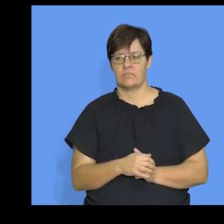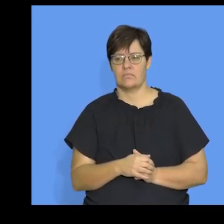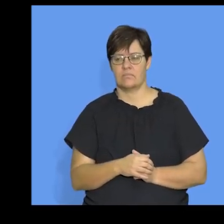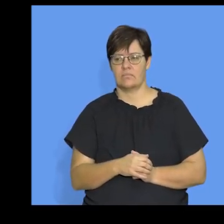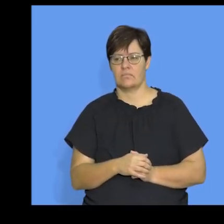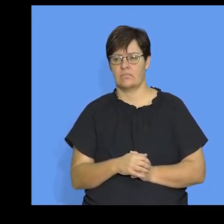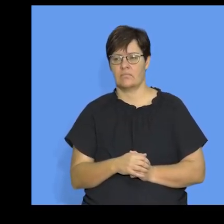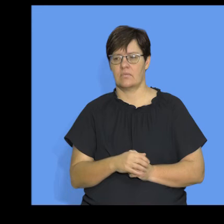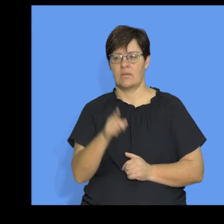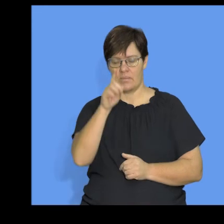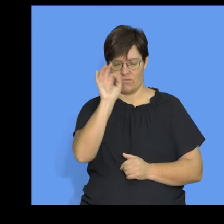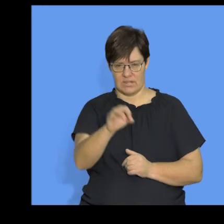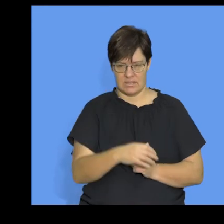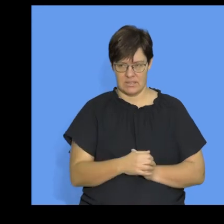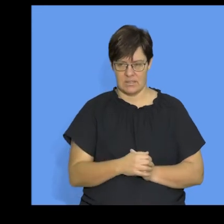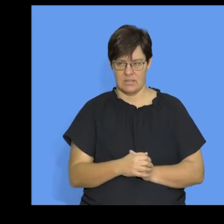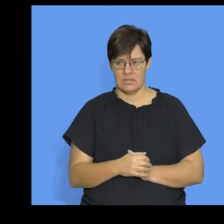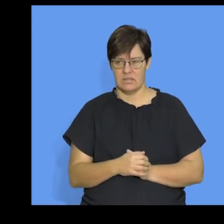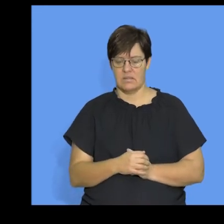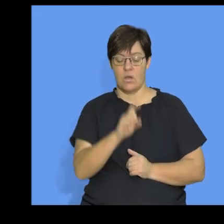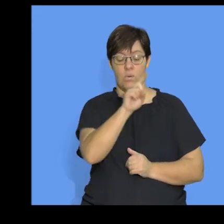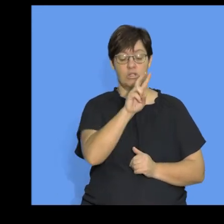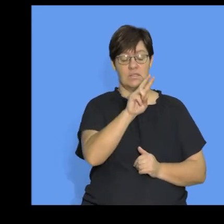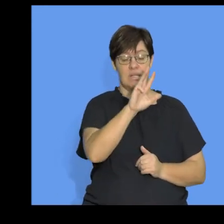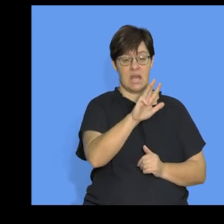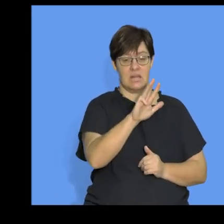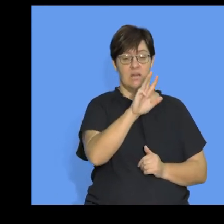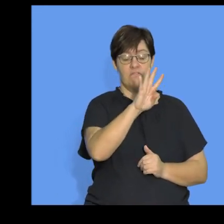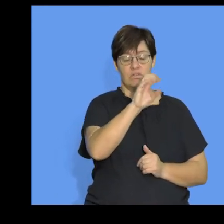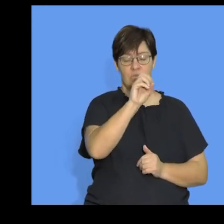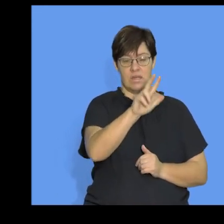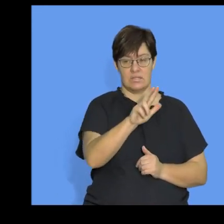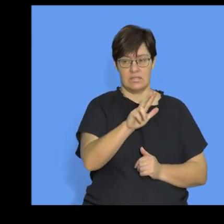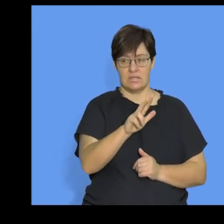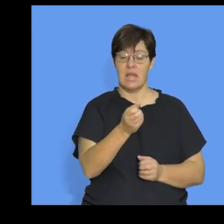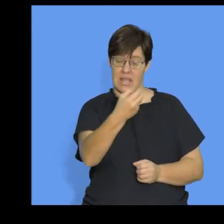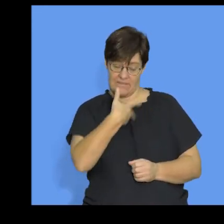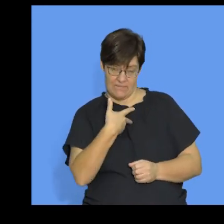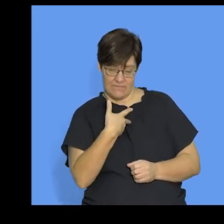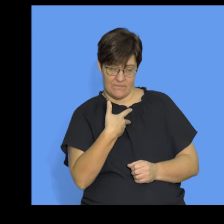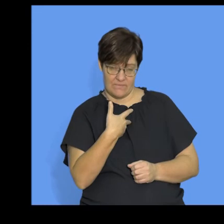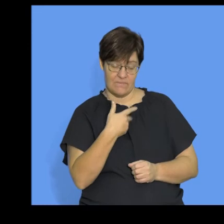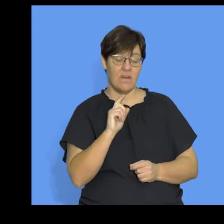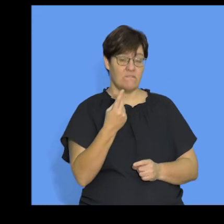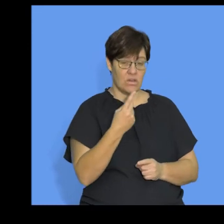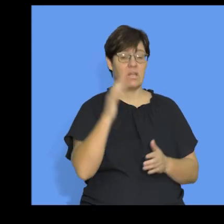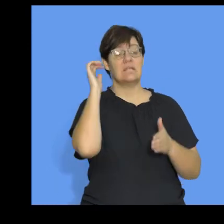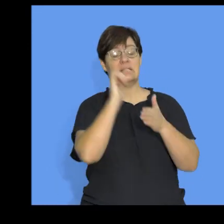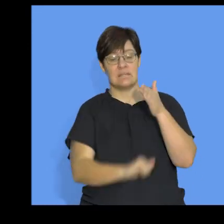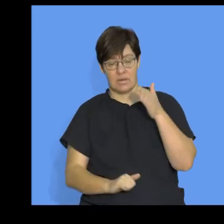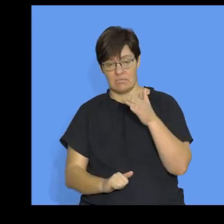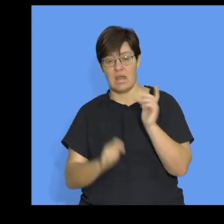Right, there we go. It's your 129,408 given figure. Firstly, subtract the